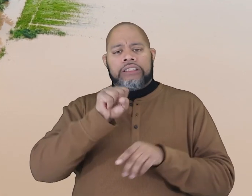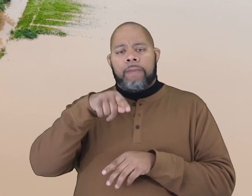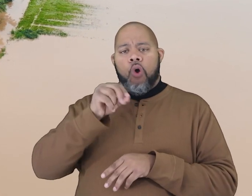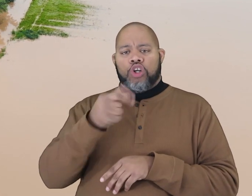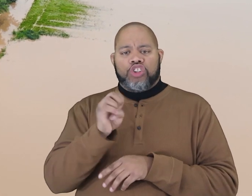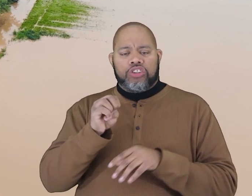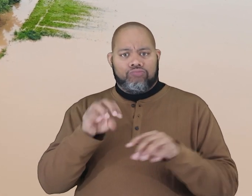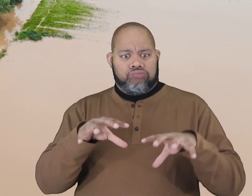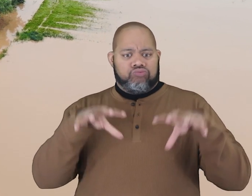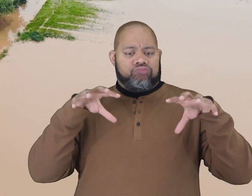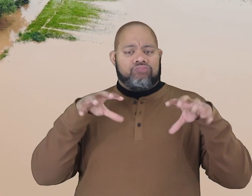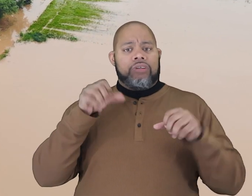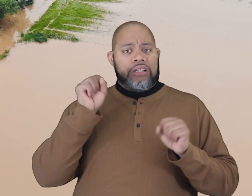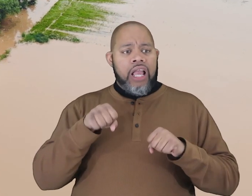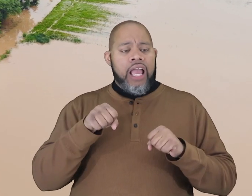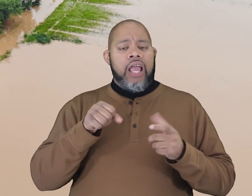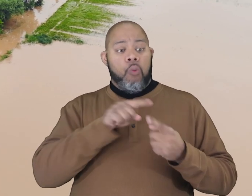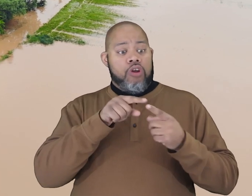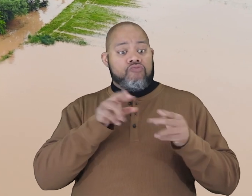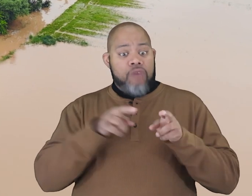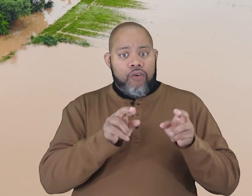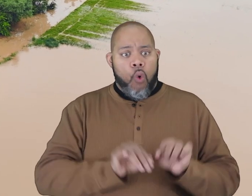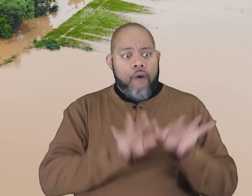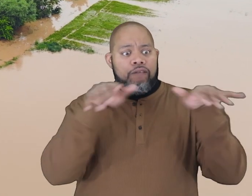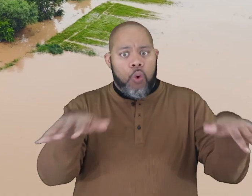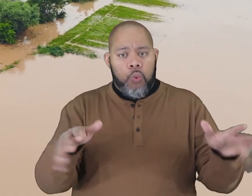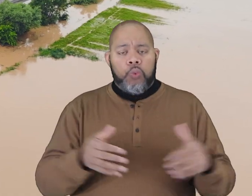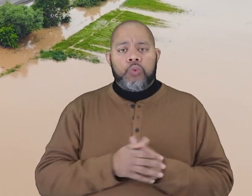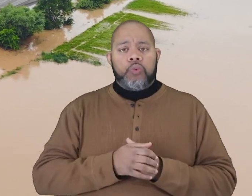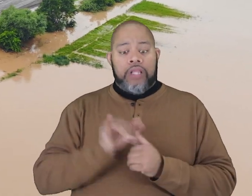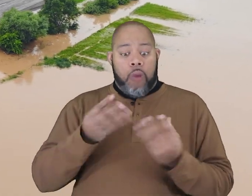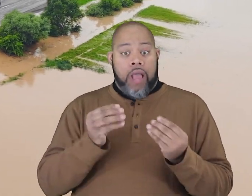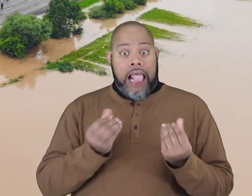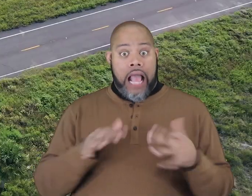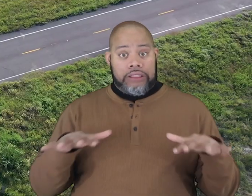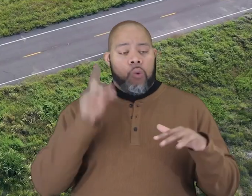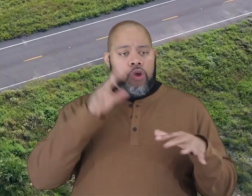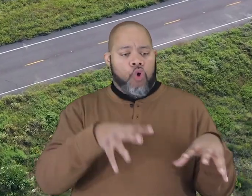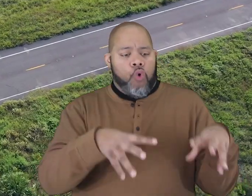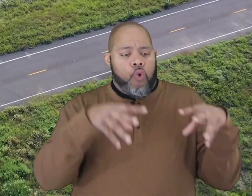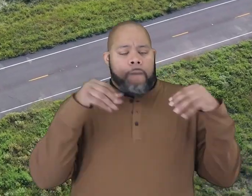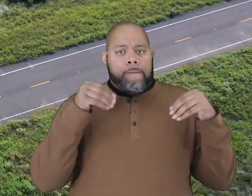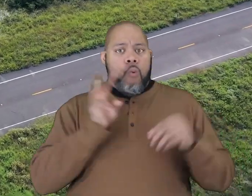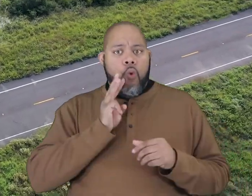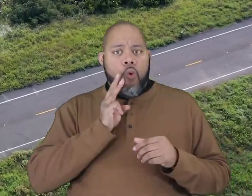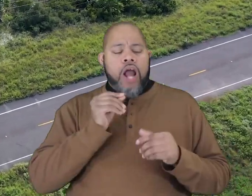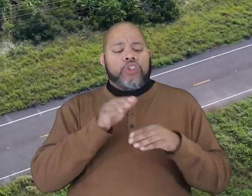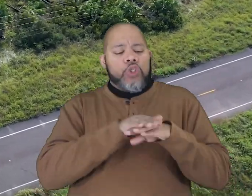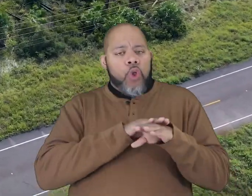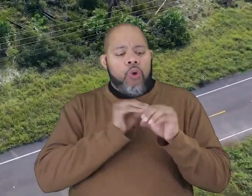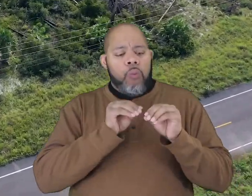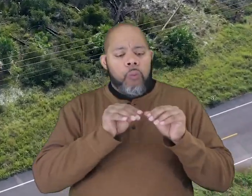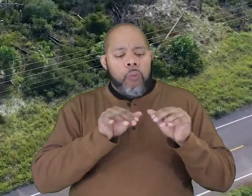like sponges where when a river overflows its banks, the wetland will absorb the water and then slowly release